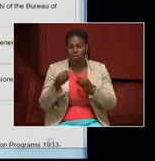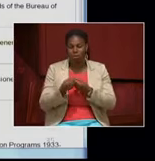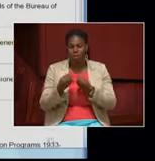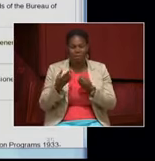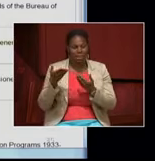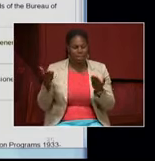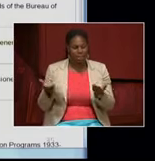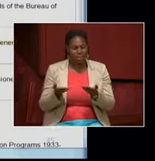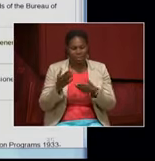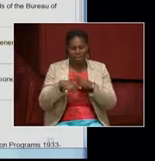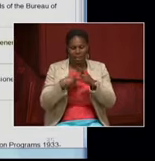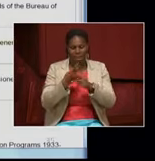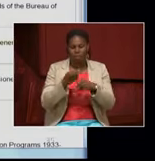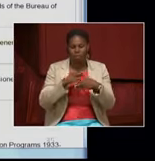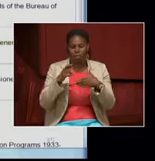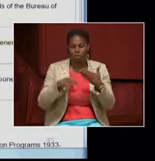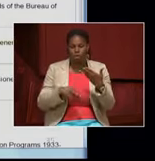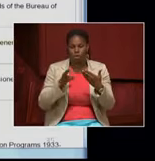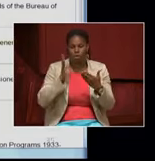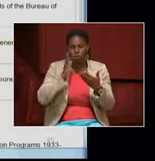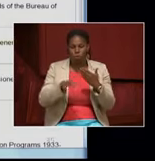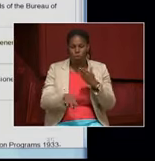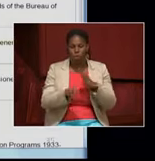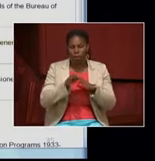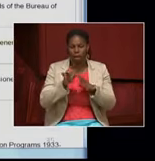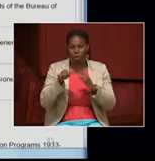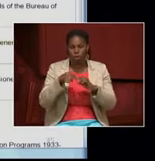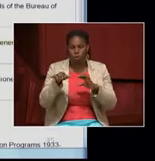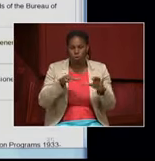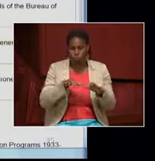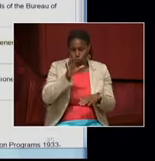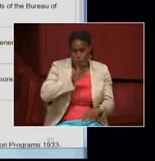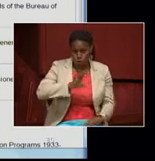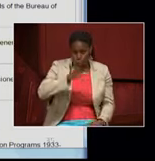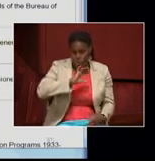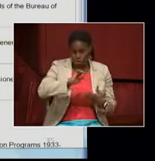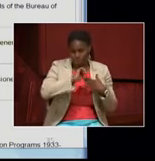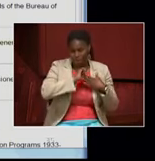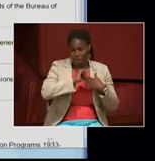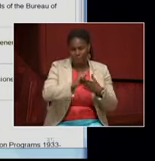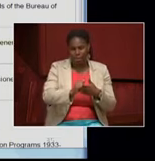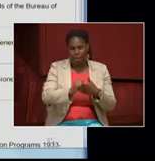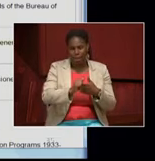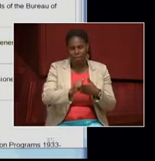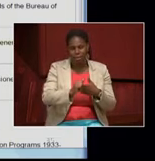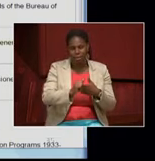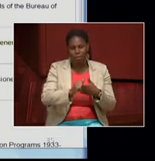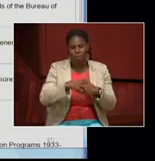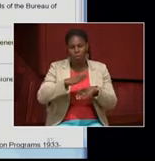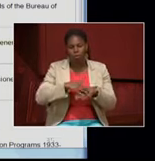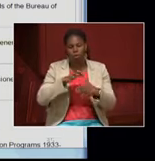type of results that you'll find when you do search the guide. We're going to click on Records of the Bureau of Land